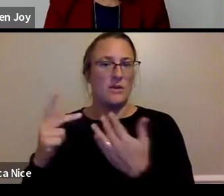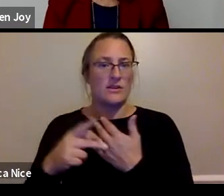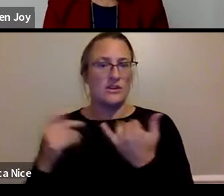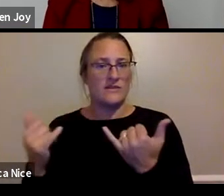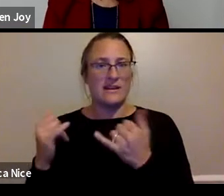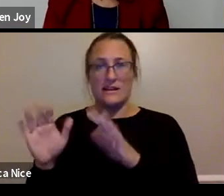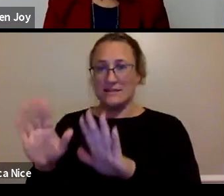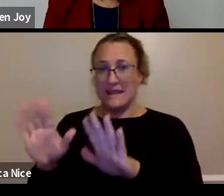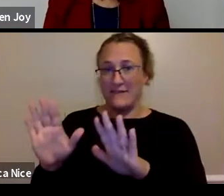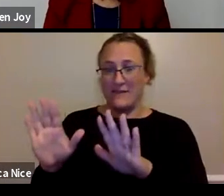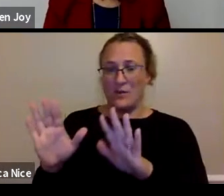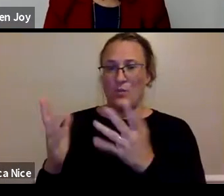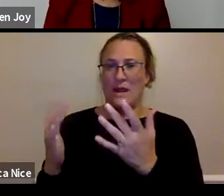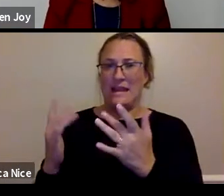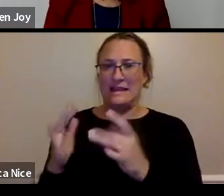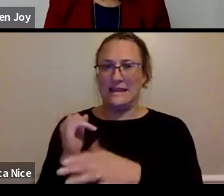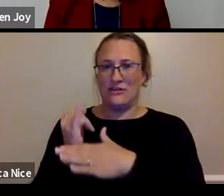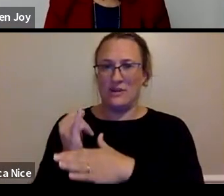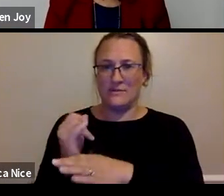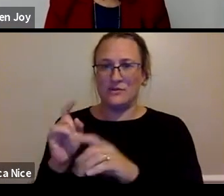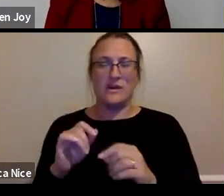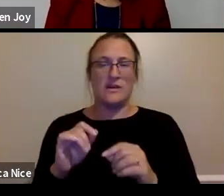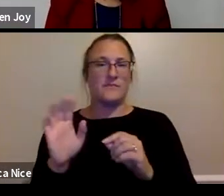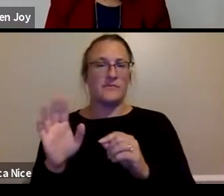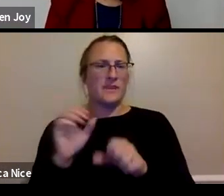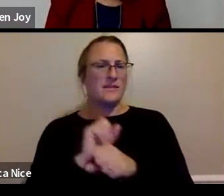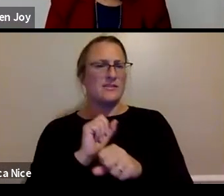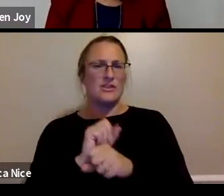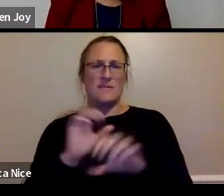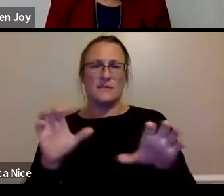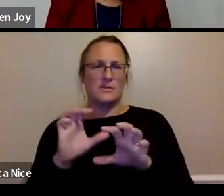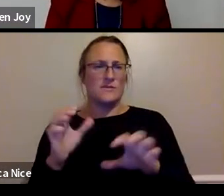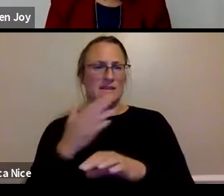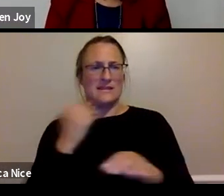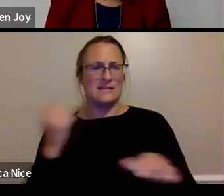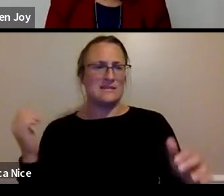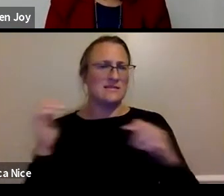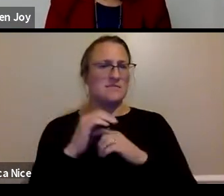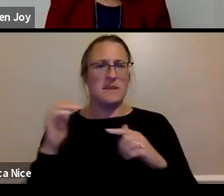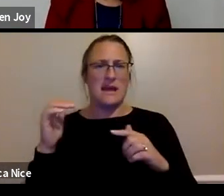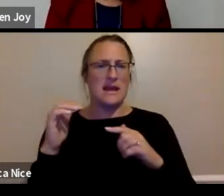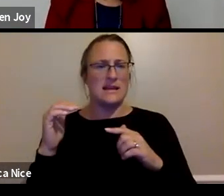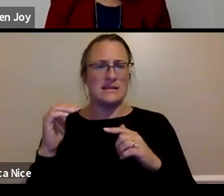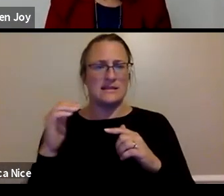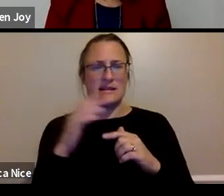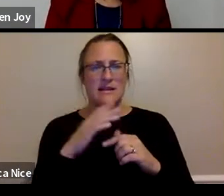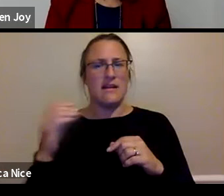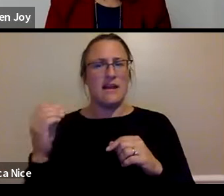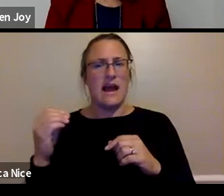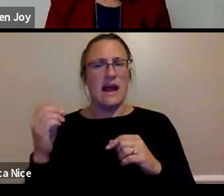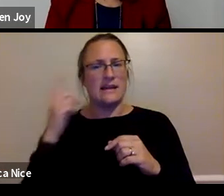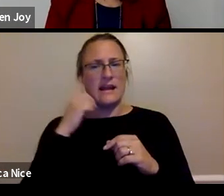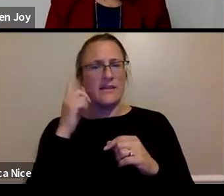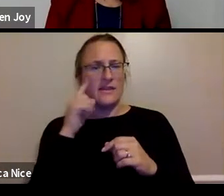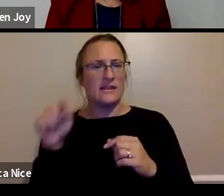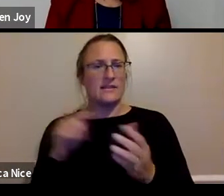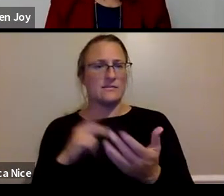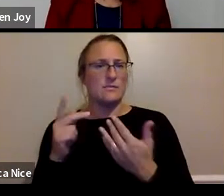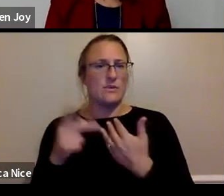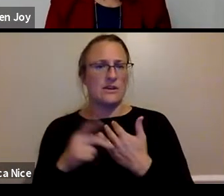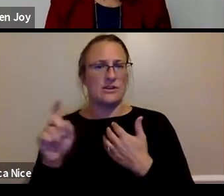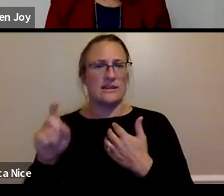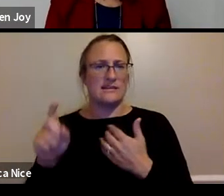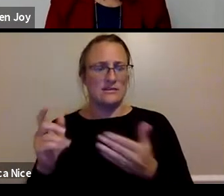And Dave, can I the job that we're doing is top notch. And I think this project needs to go